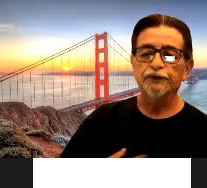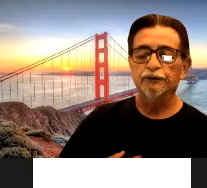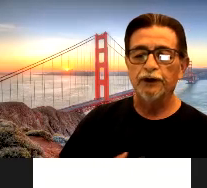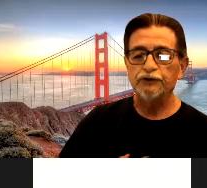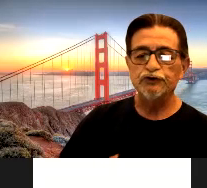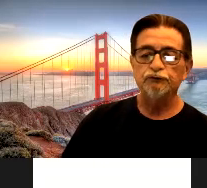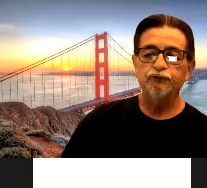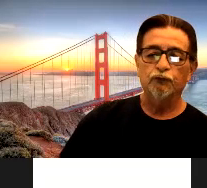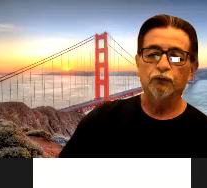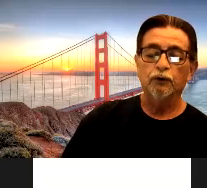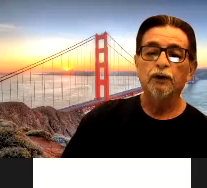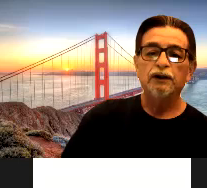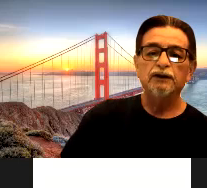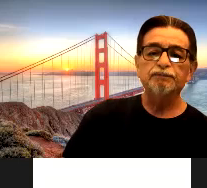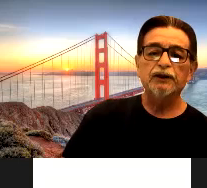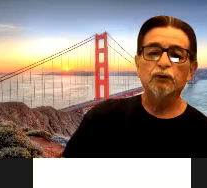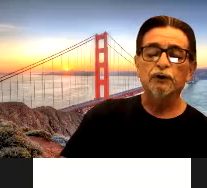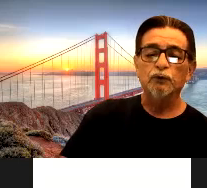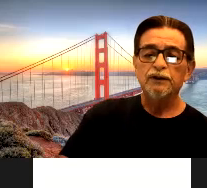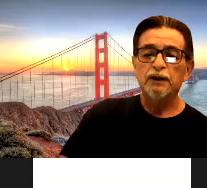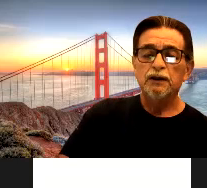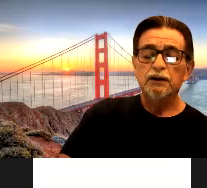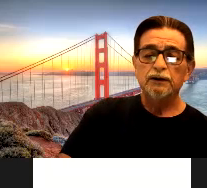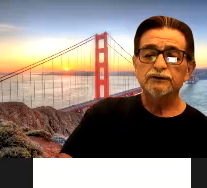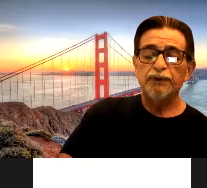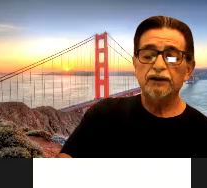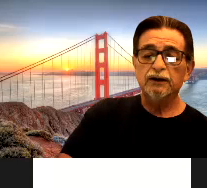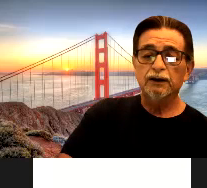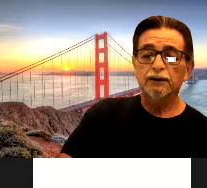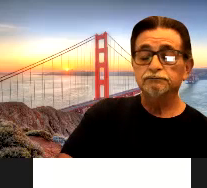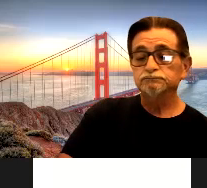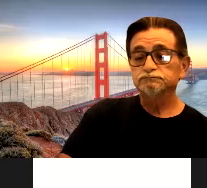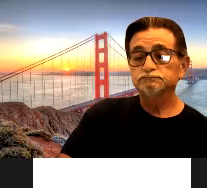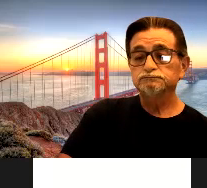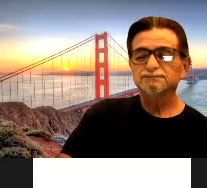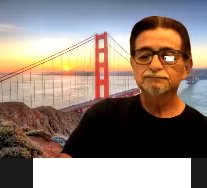electron configuration for, let's pick one. Let's pick,